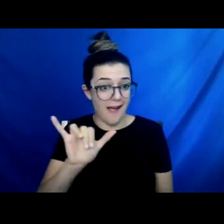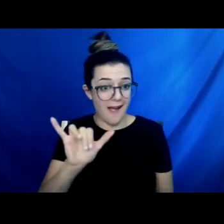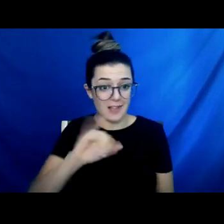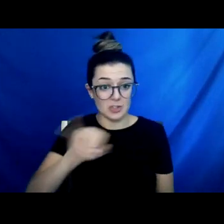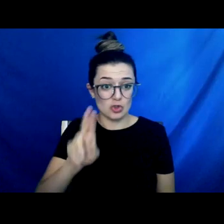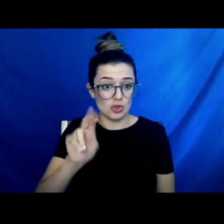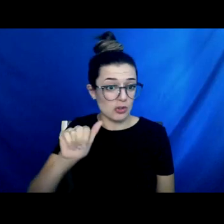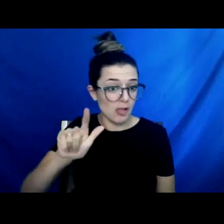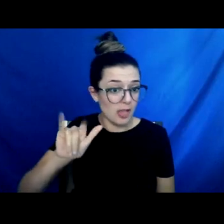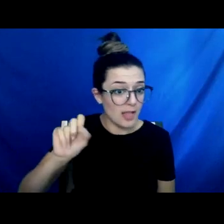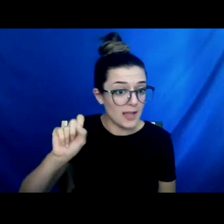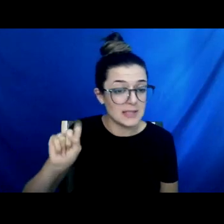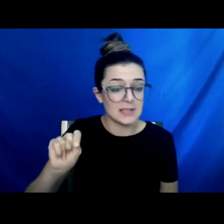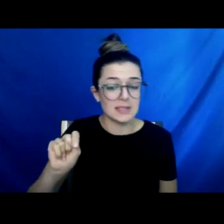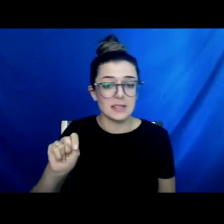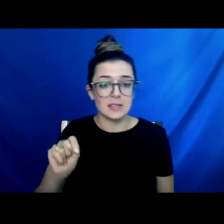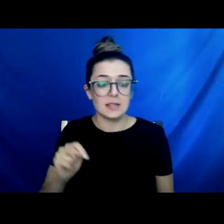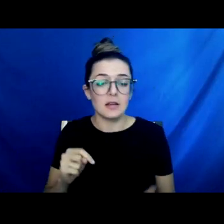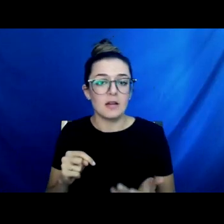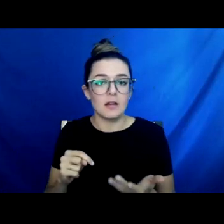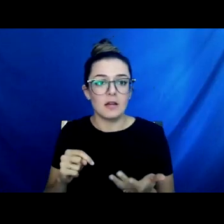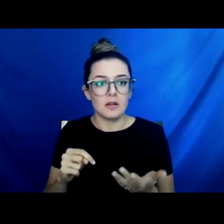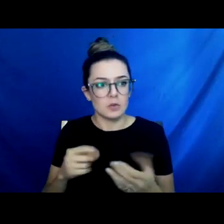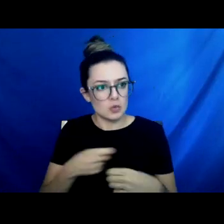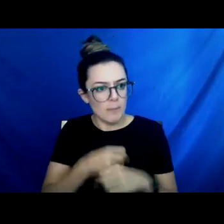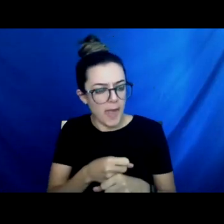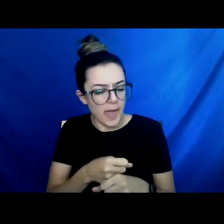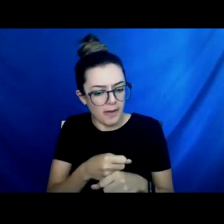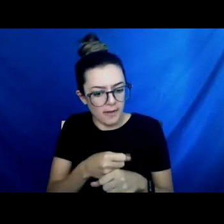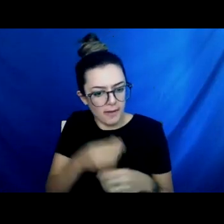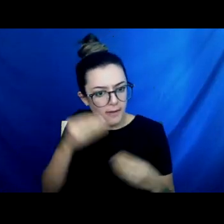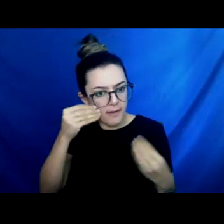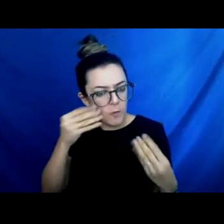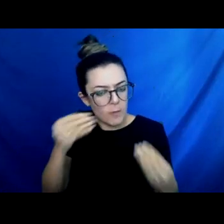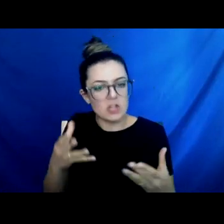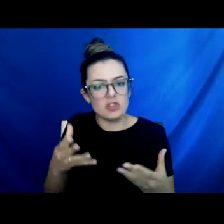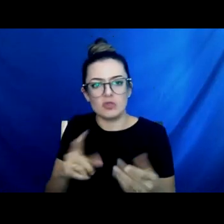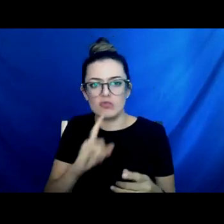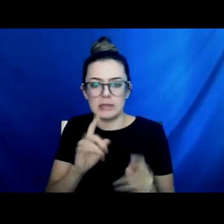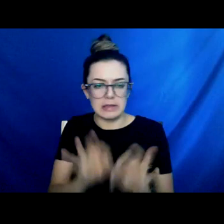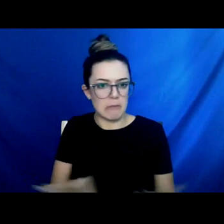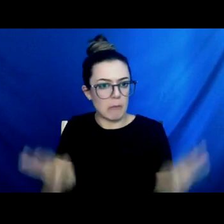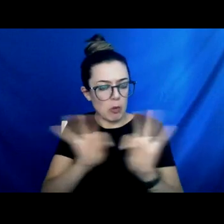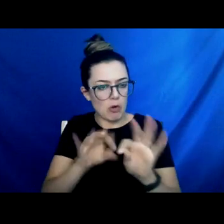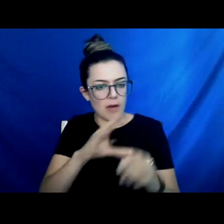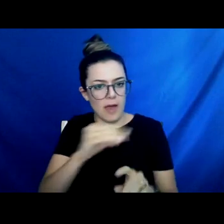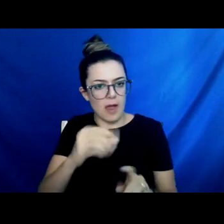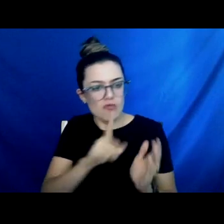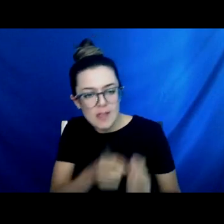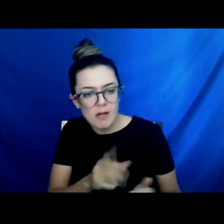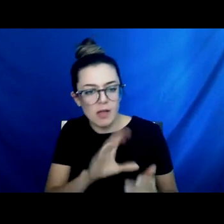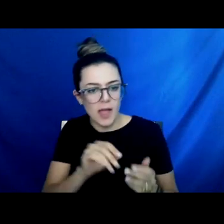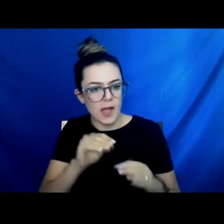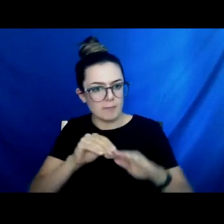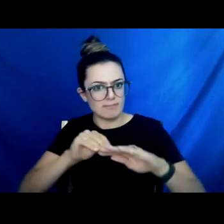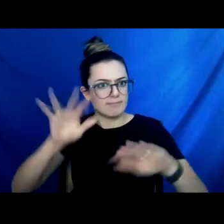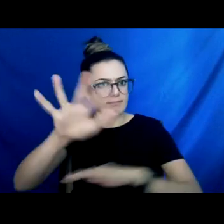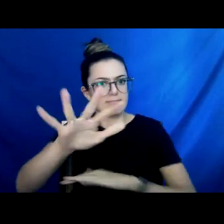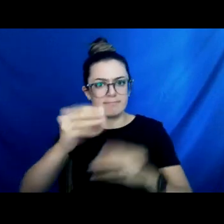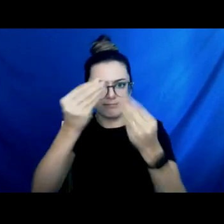make them interesting and concrete, so that change can happen. And I know a lot of journalists don't think like this. I